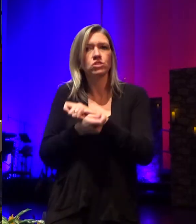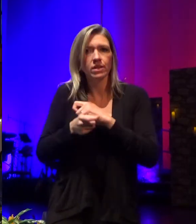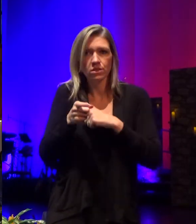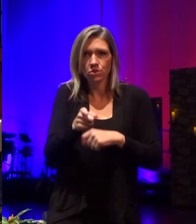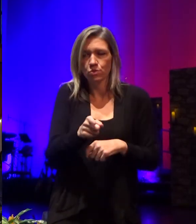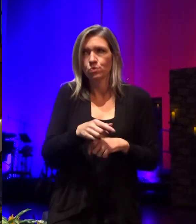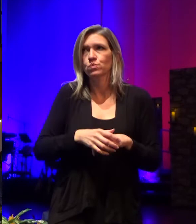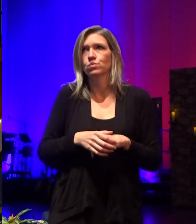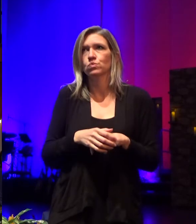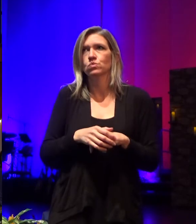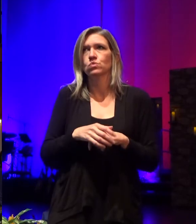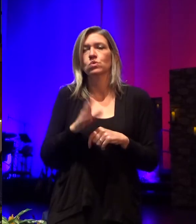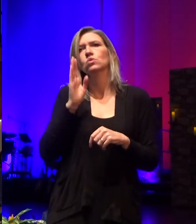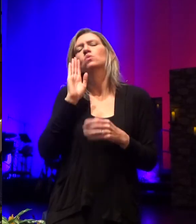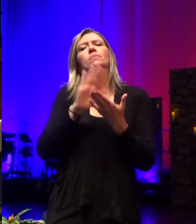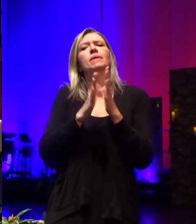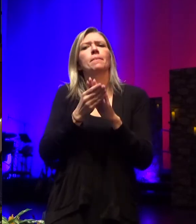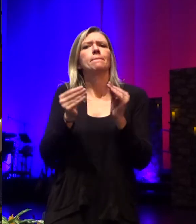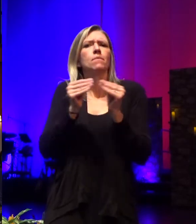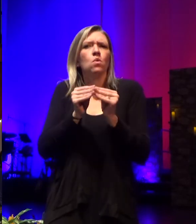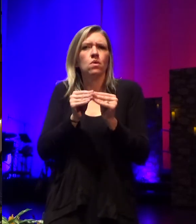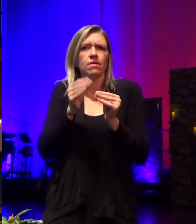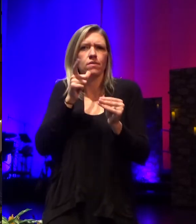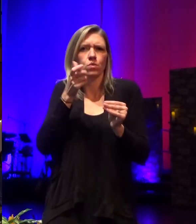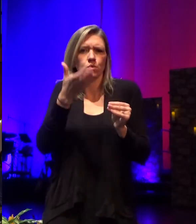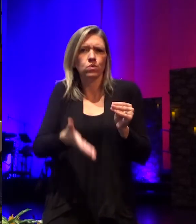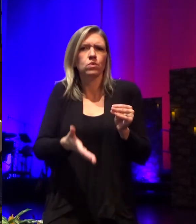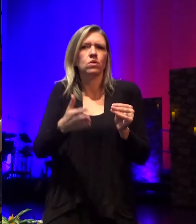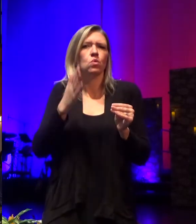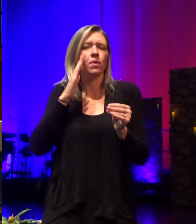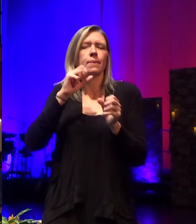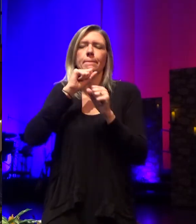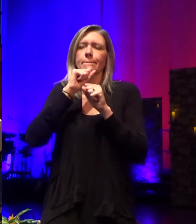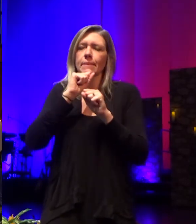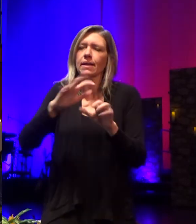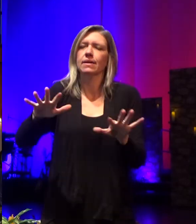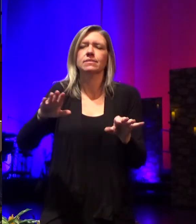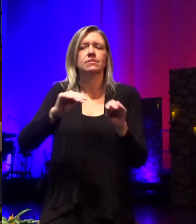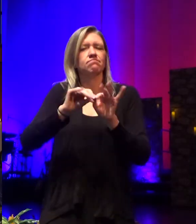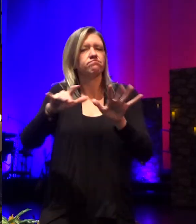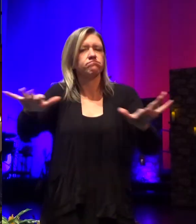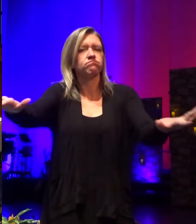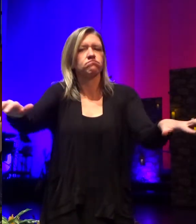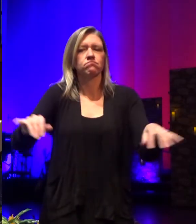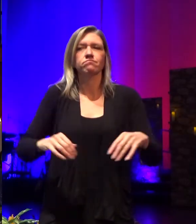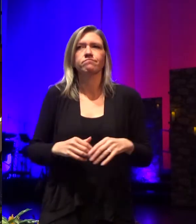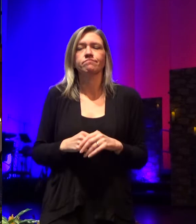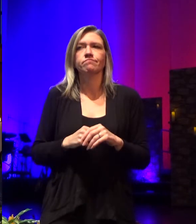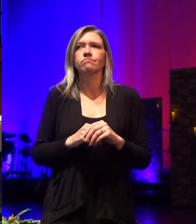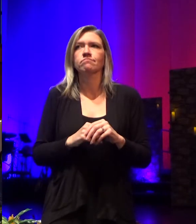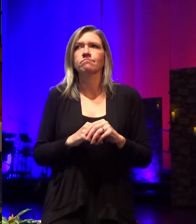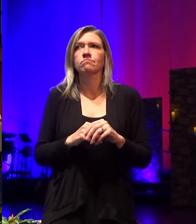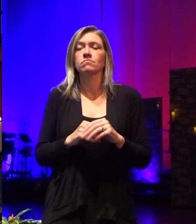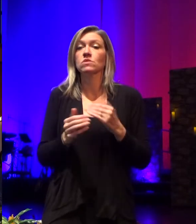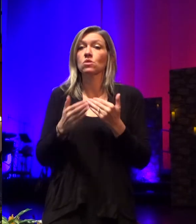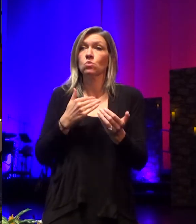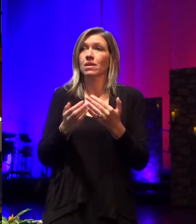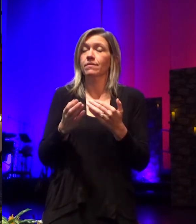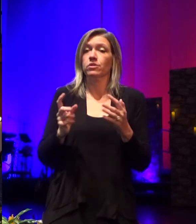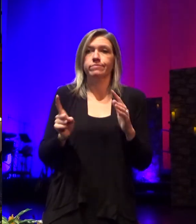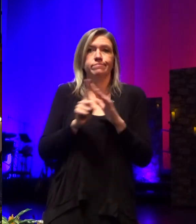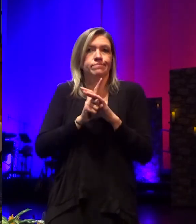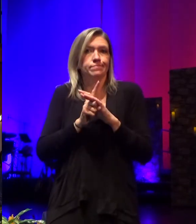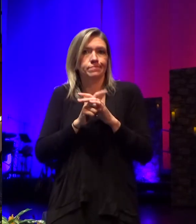into more of what you are. And you'll be blessed and a blessing. So whatever comes forth in your